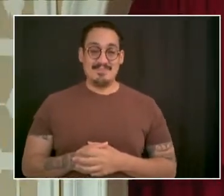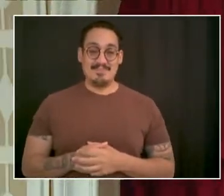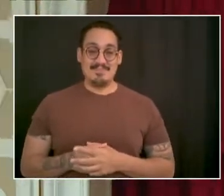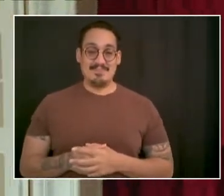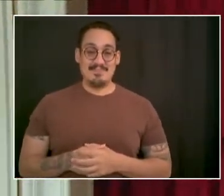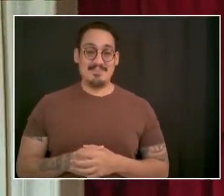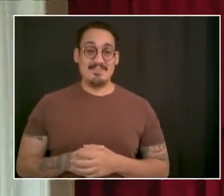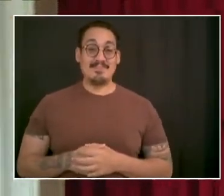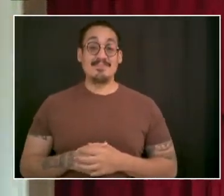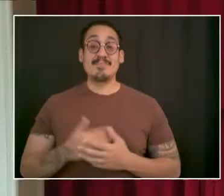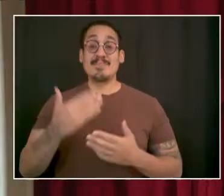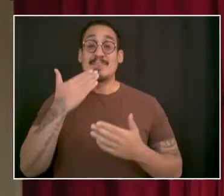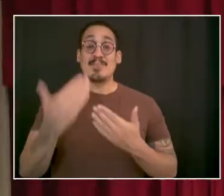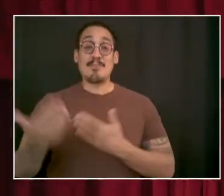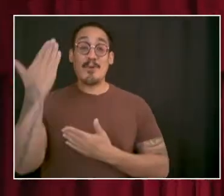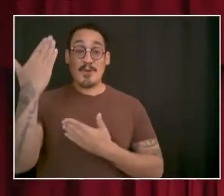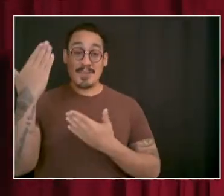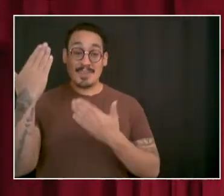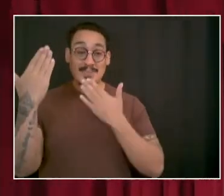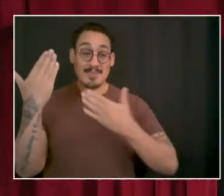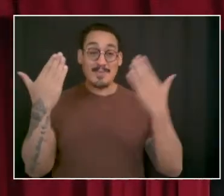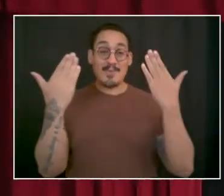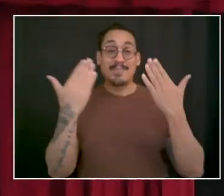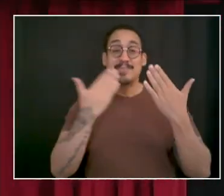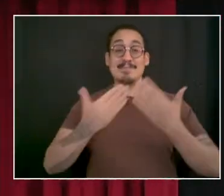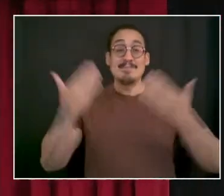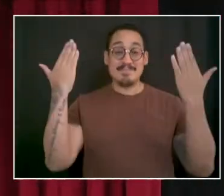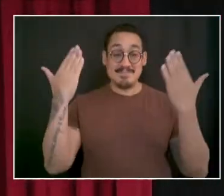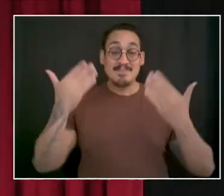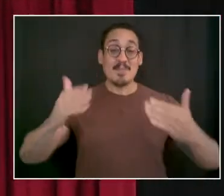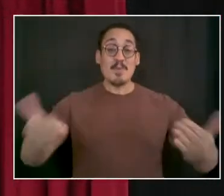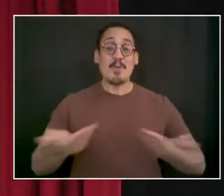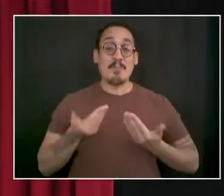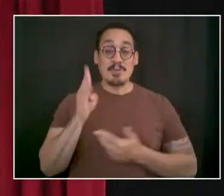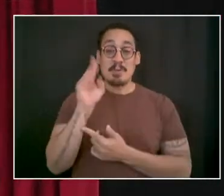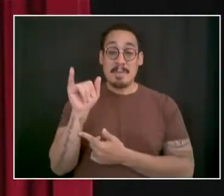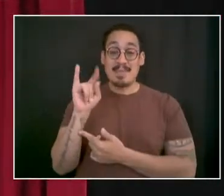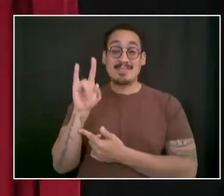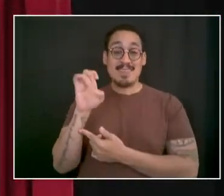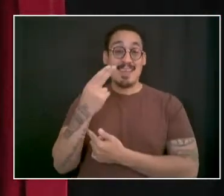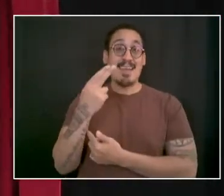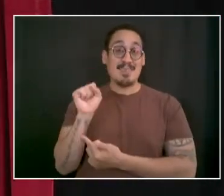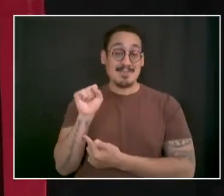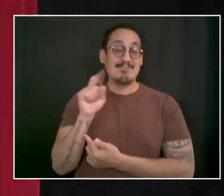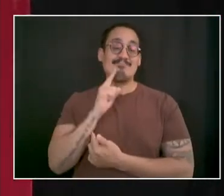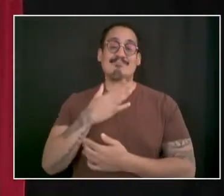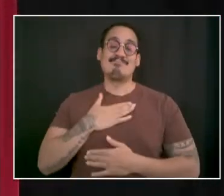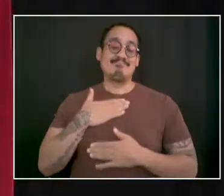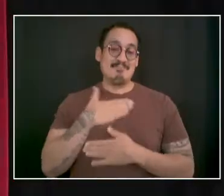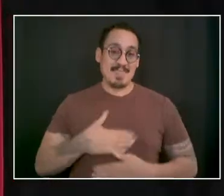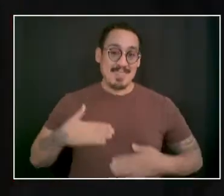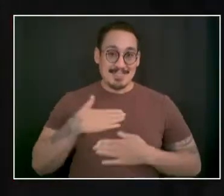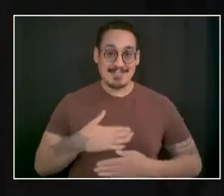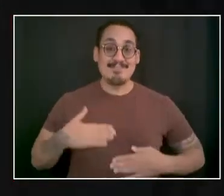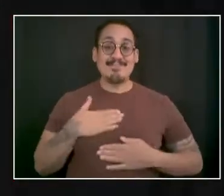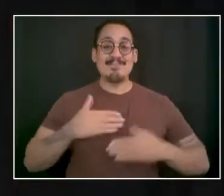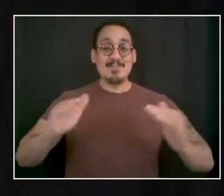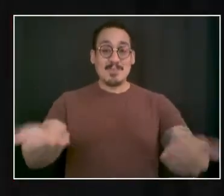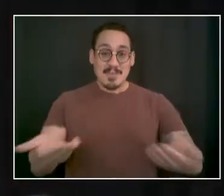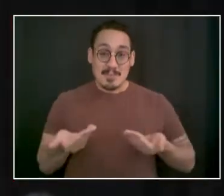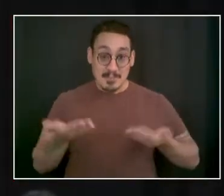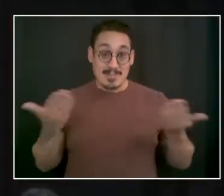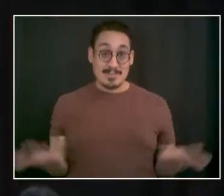Good morning, everyone. Good morning. Welcome to Bayside High School. It is my pleasure to welcome you